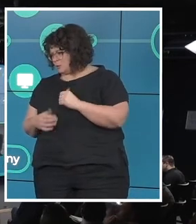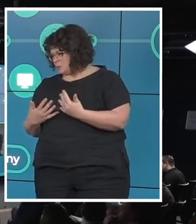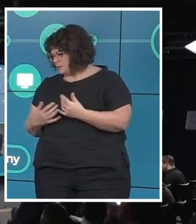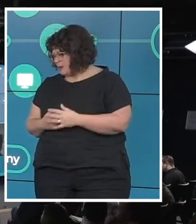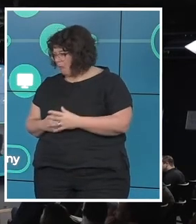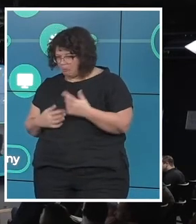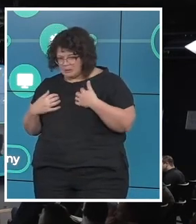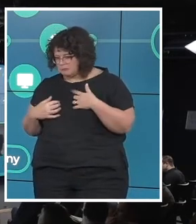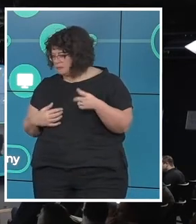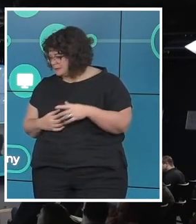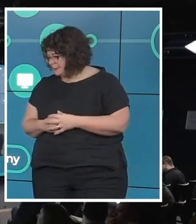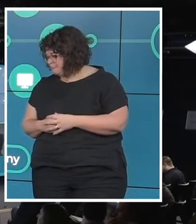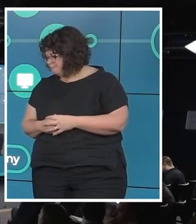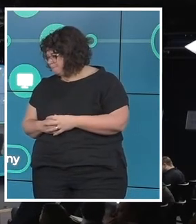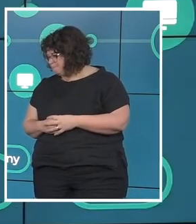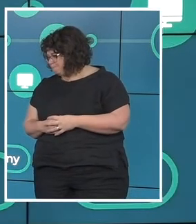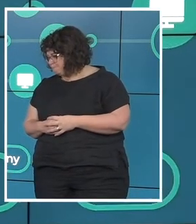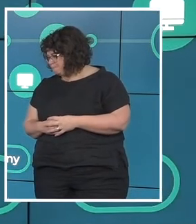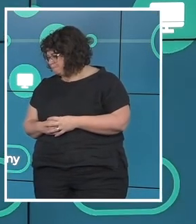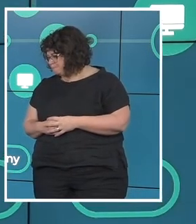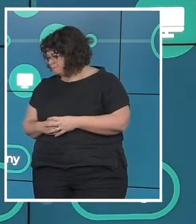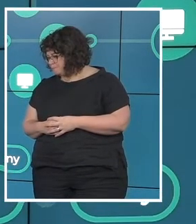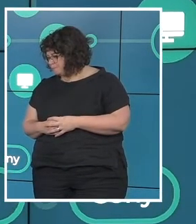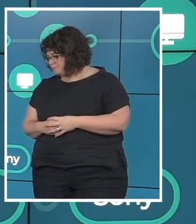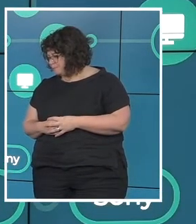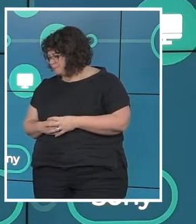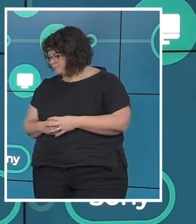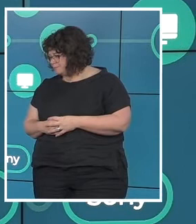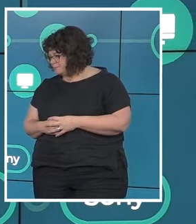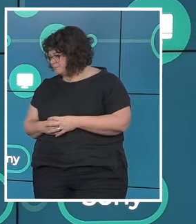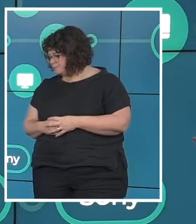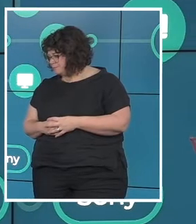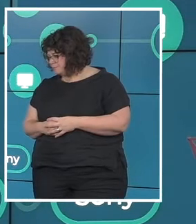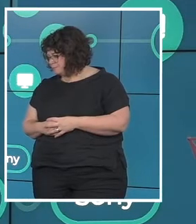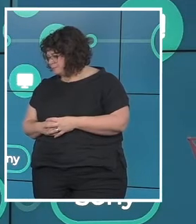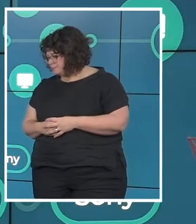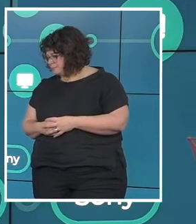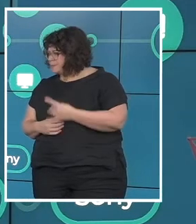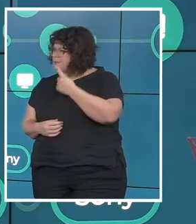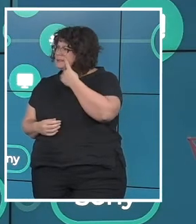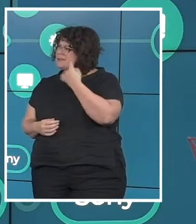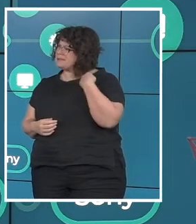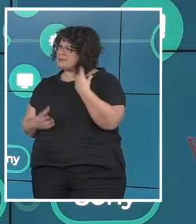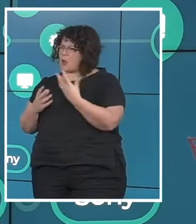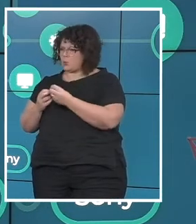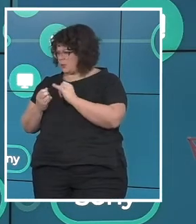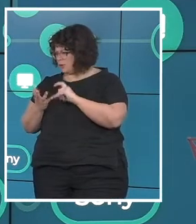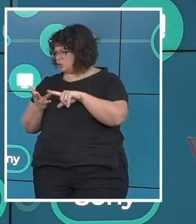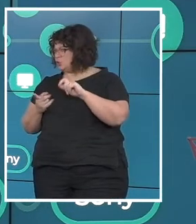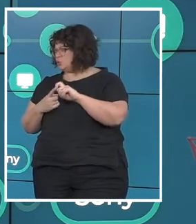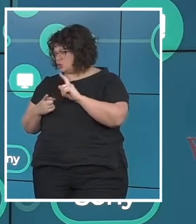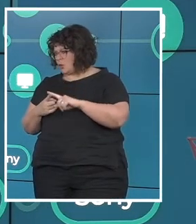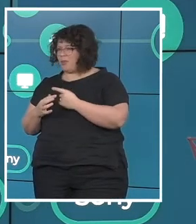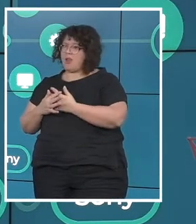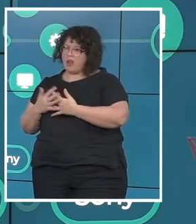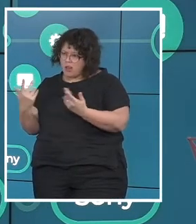on presentations. When we had that yesterday with Scope, they had a lot of information on the slides, and we were talking about it afterwards. And so what they